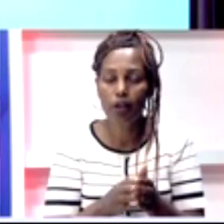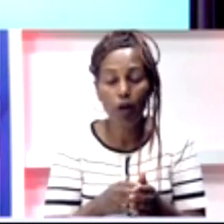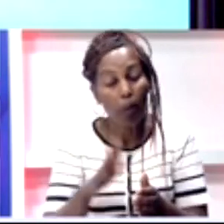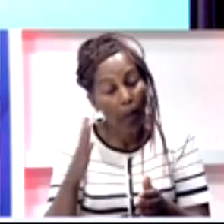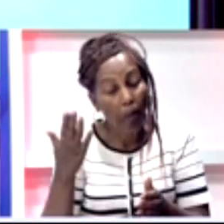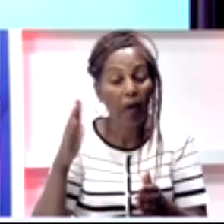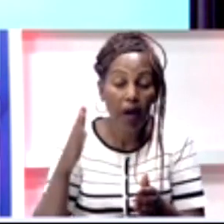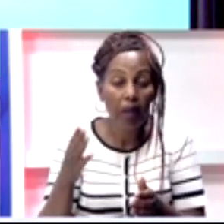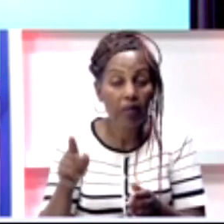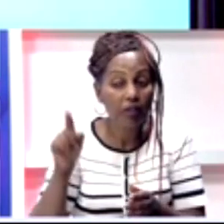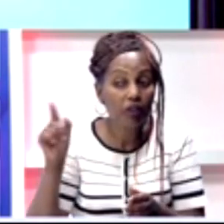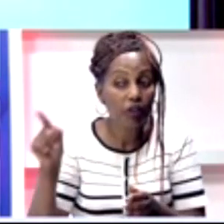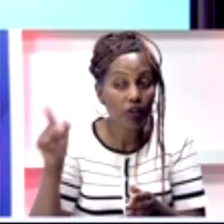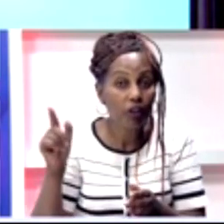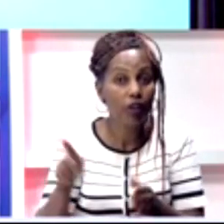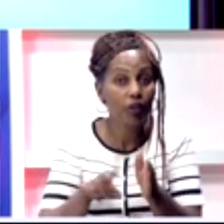coronavirus.